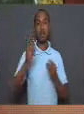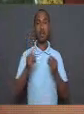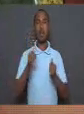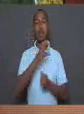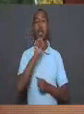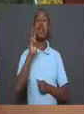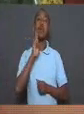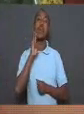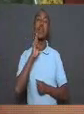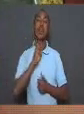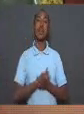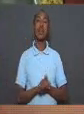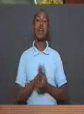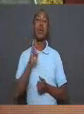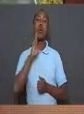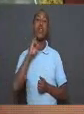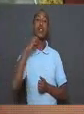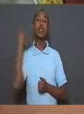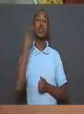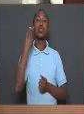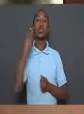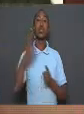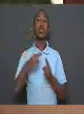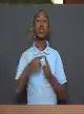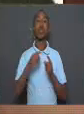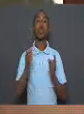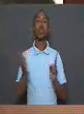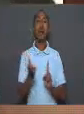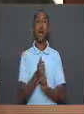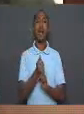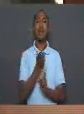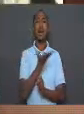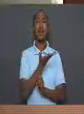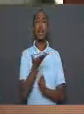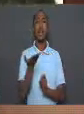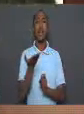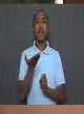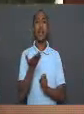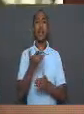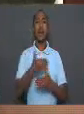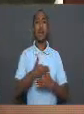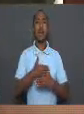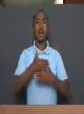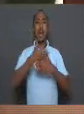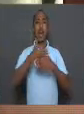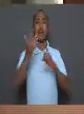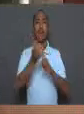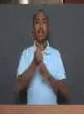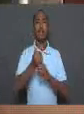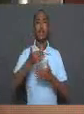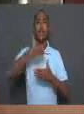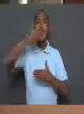water. Mortar is used to bind material for laying bricks and plastering